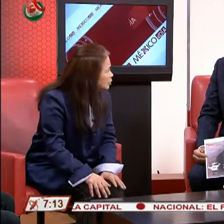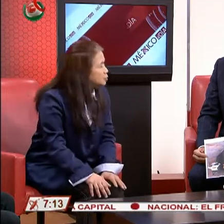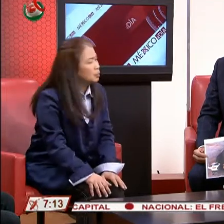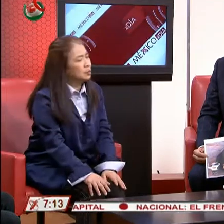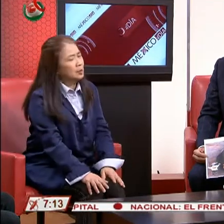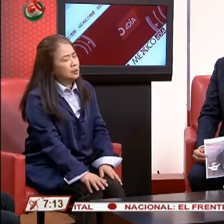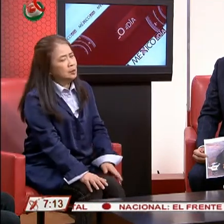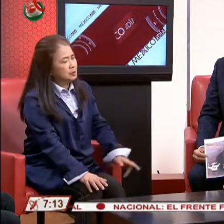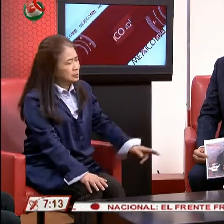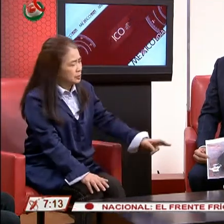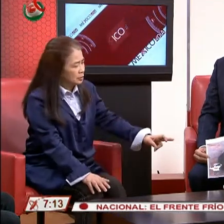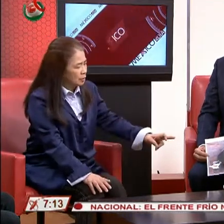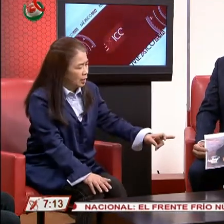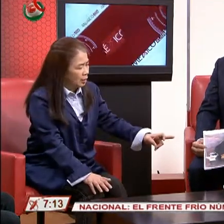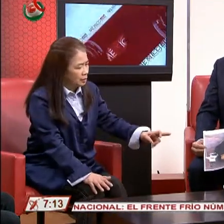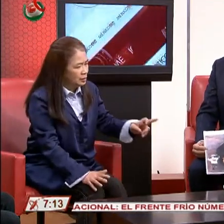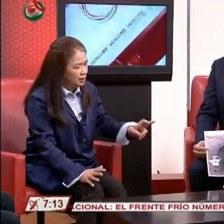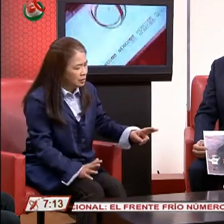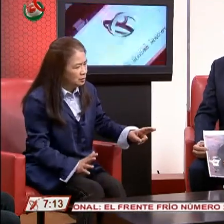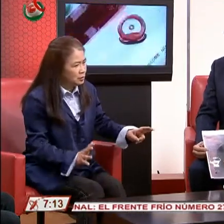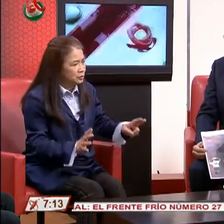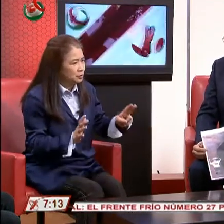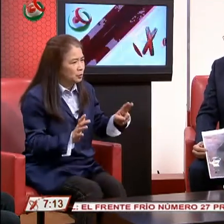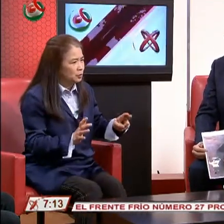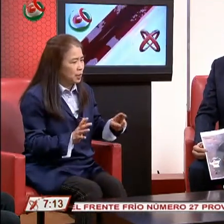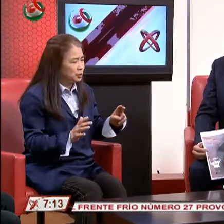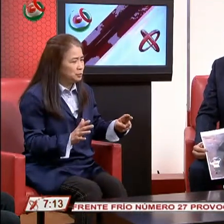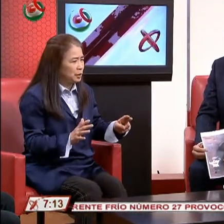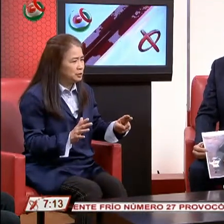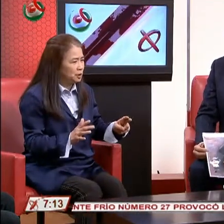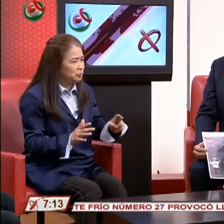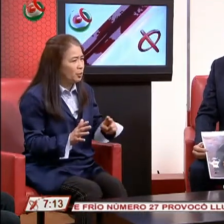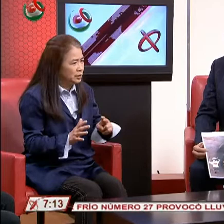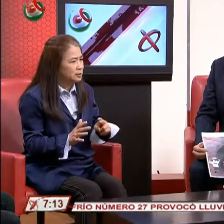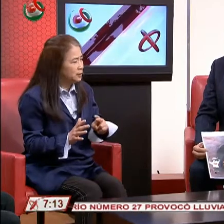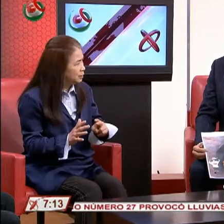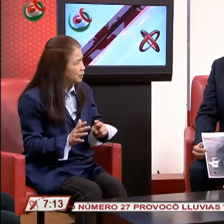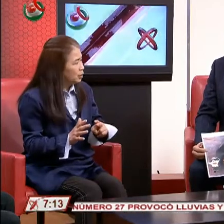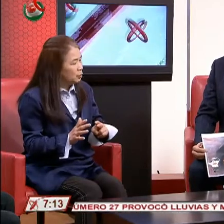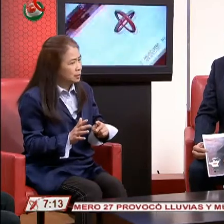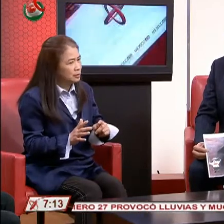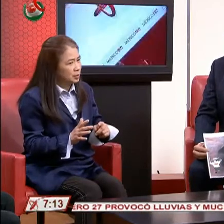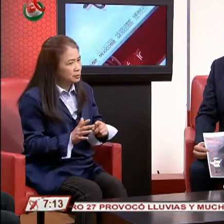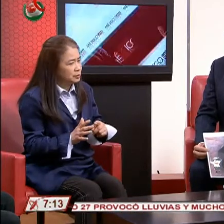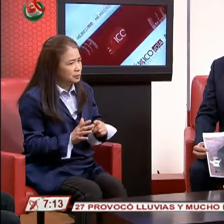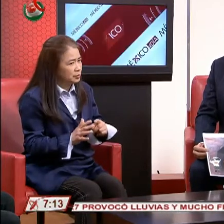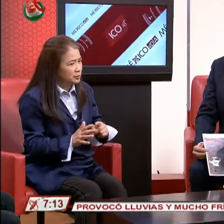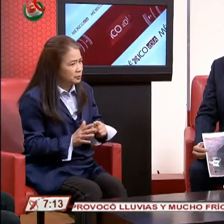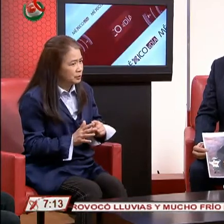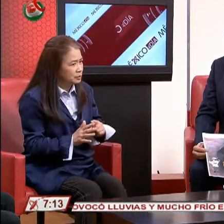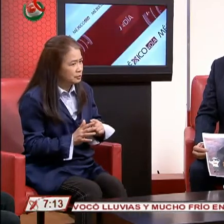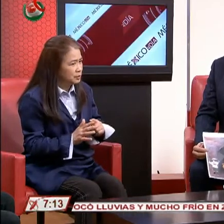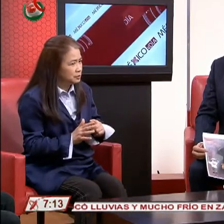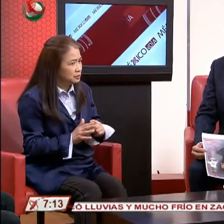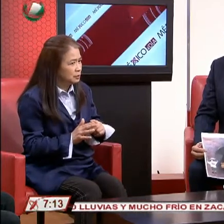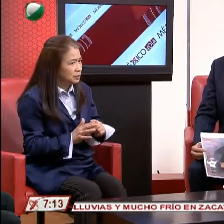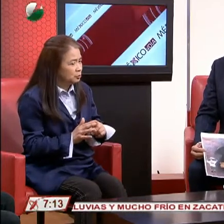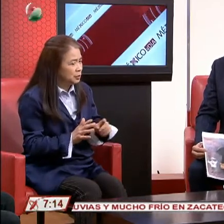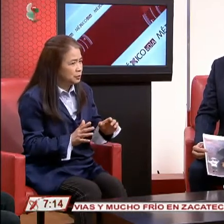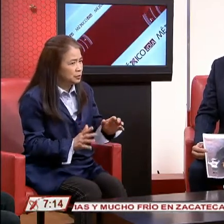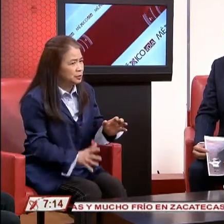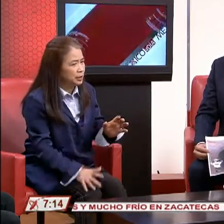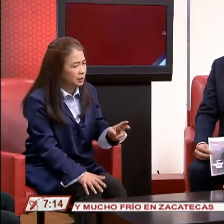people. So this is in English we call acupuncture point, but that's not the right